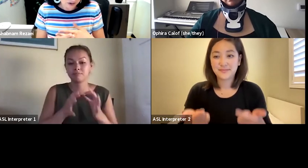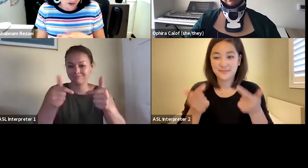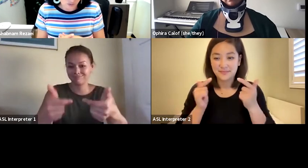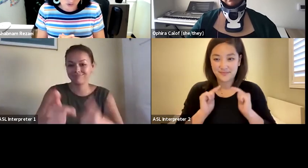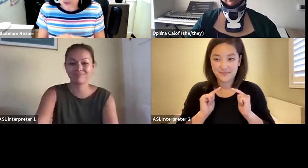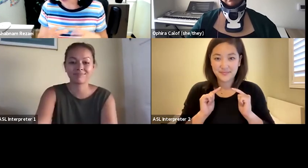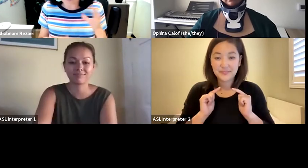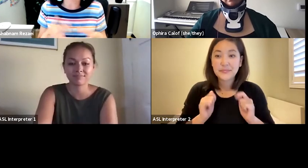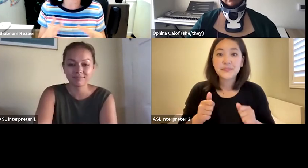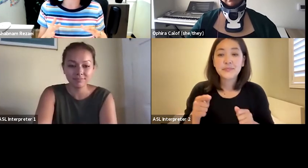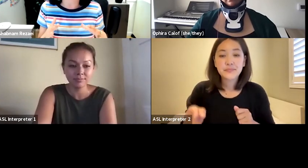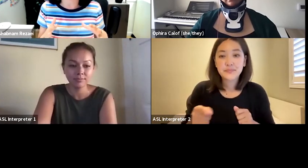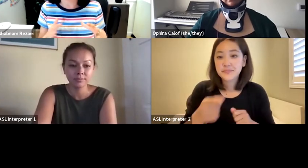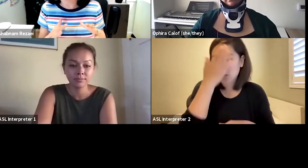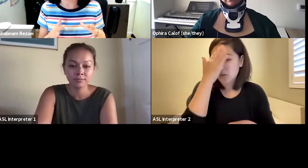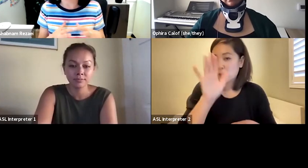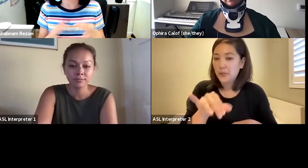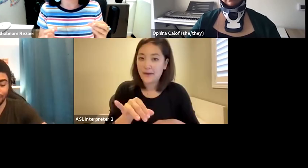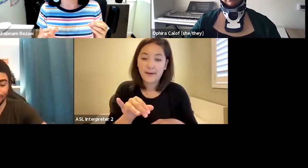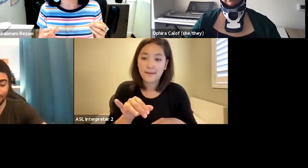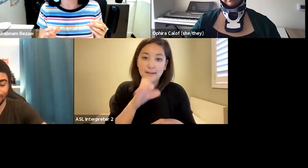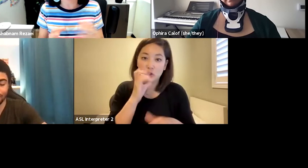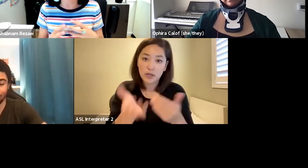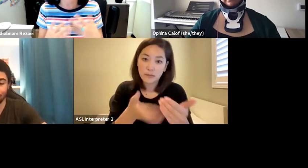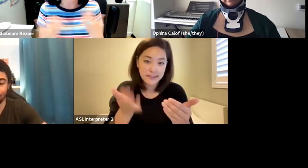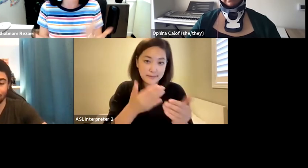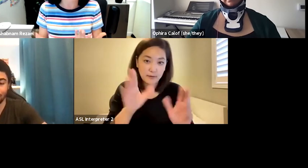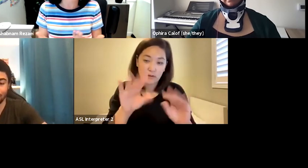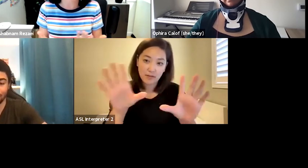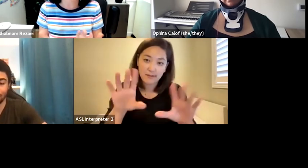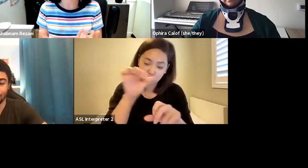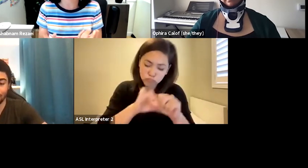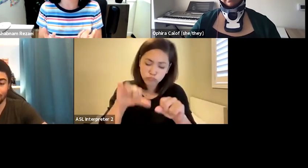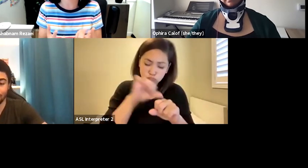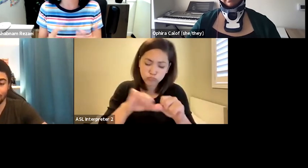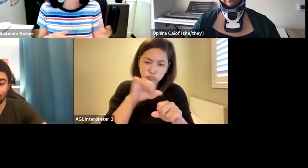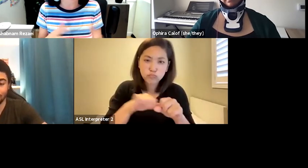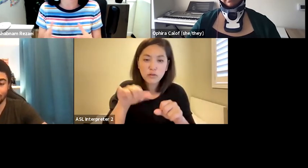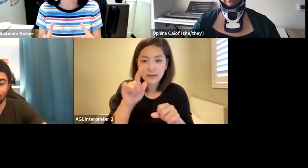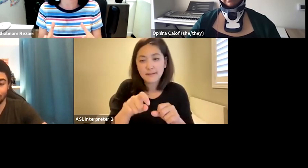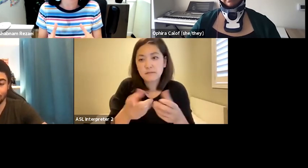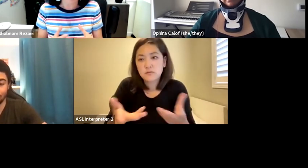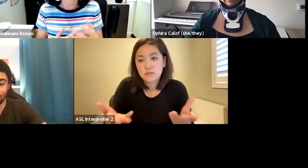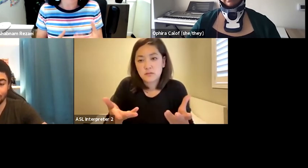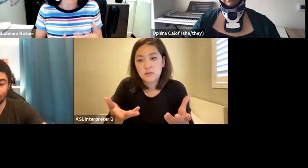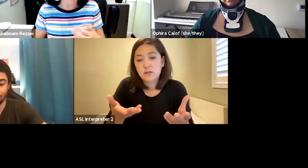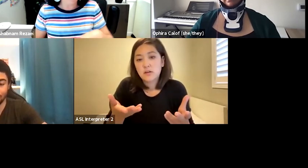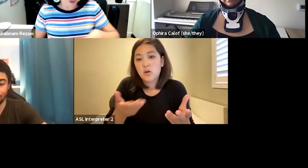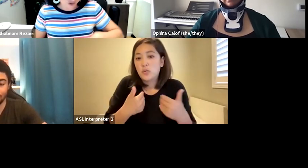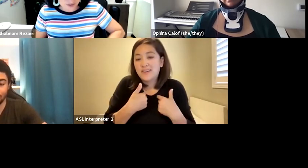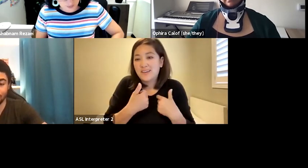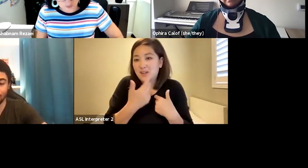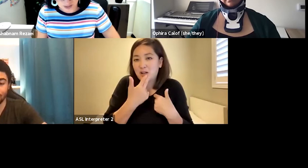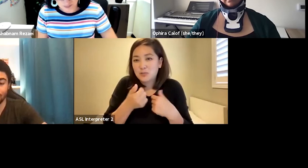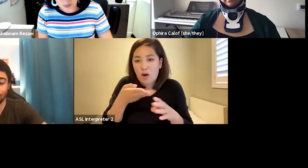And, you know, there are so many things in the last few years that we as a tiny little industry have put together.